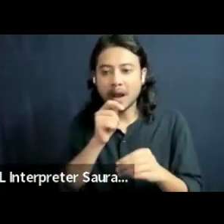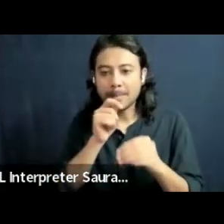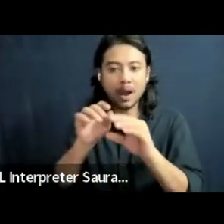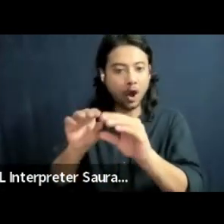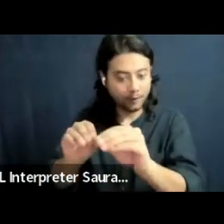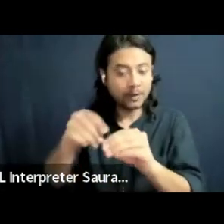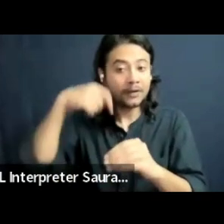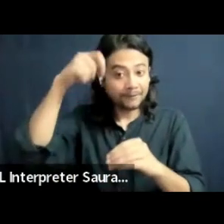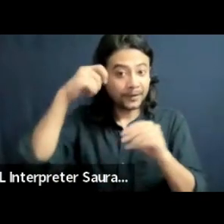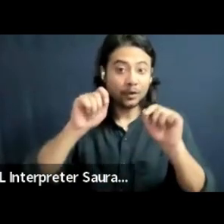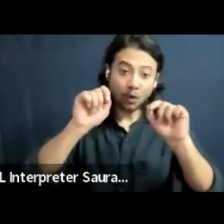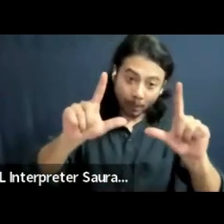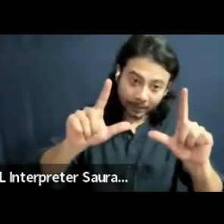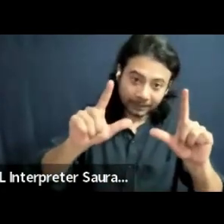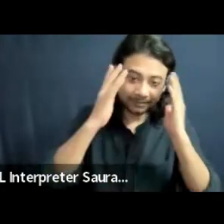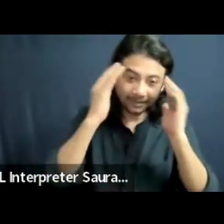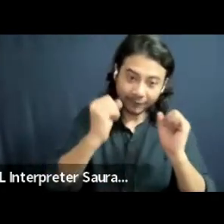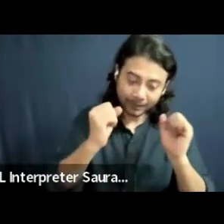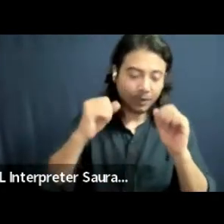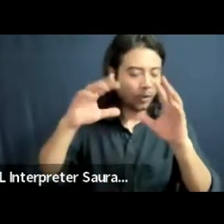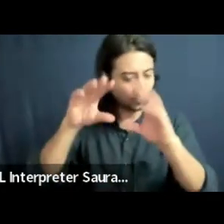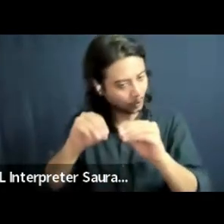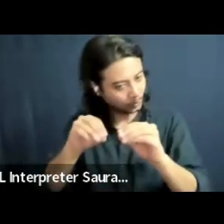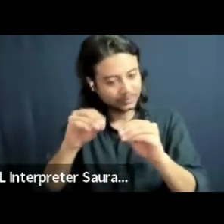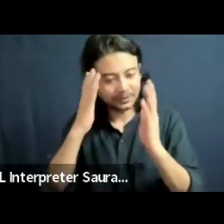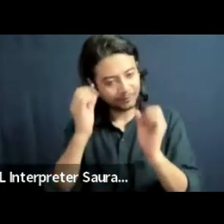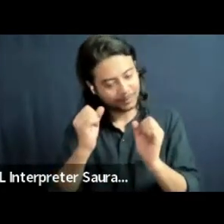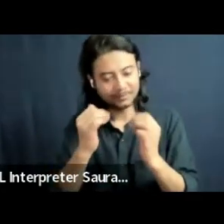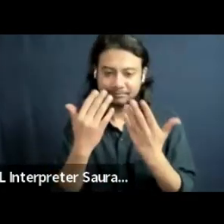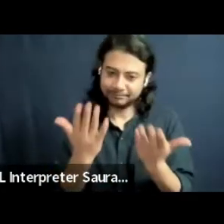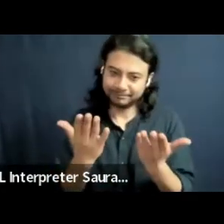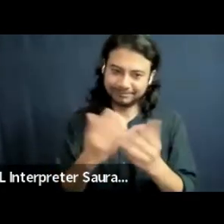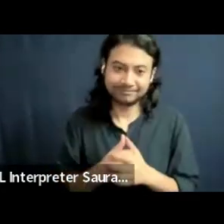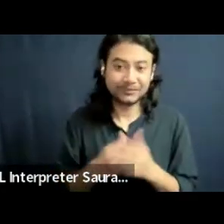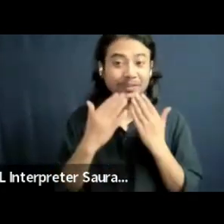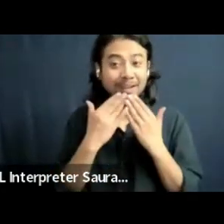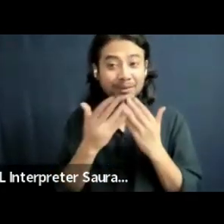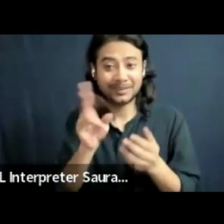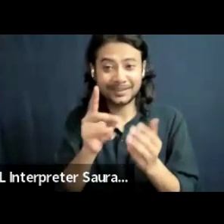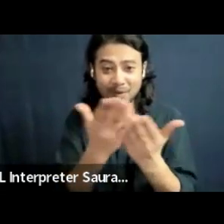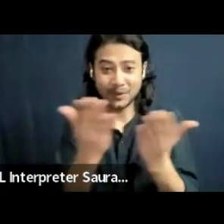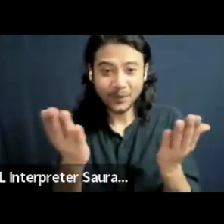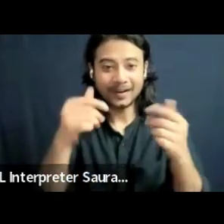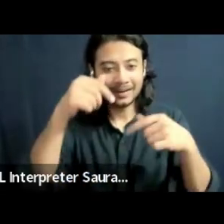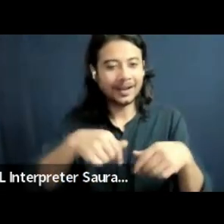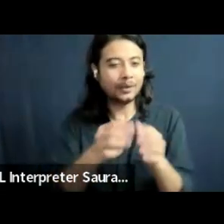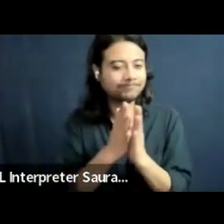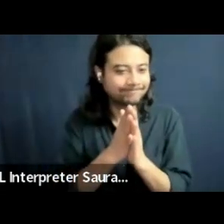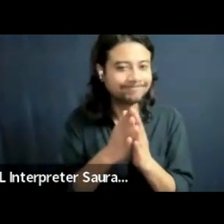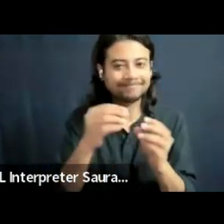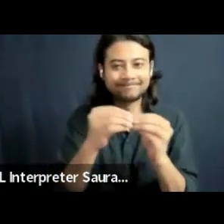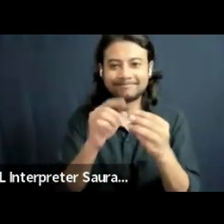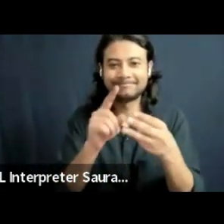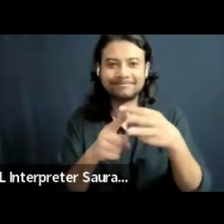if it's possible. So thank you again. And I would now request Miss Beth to